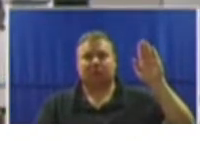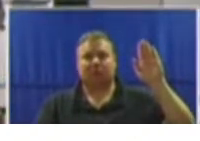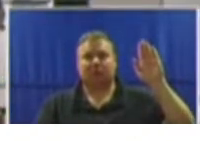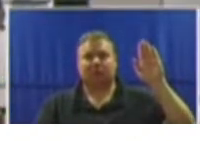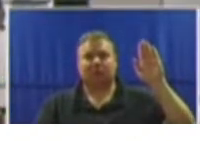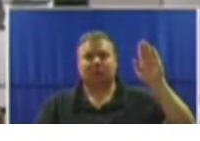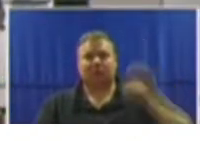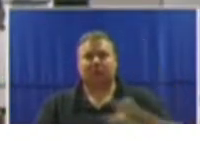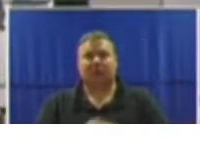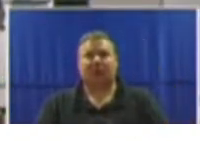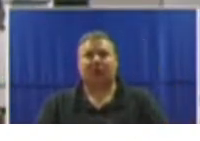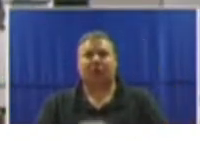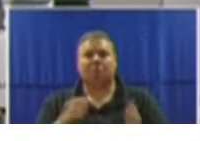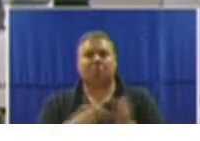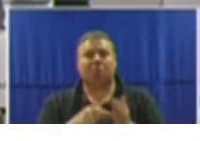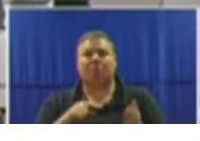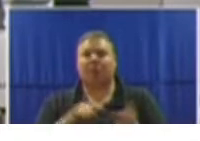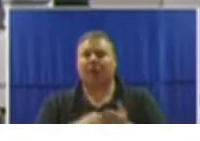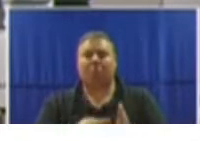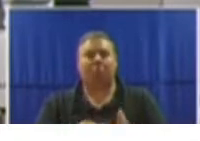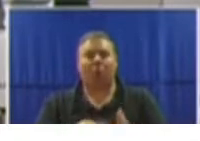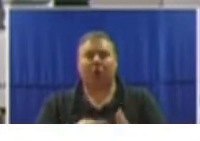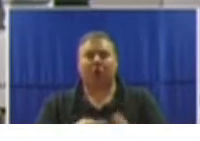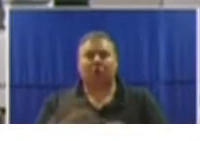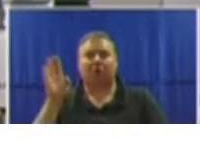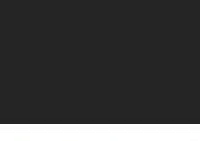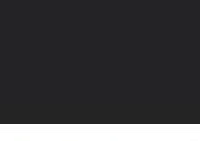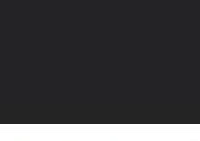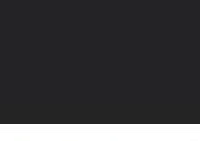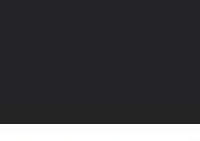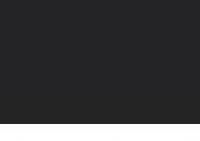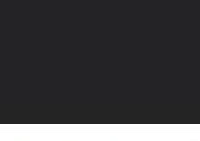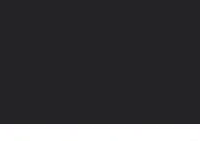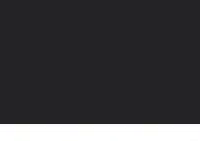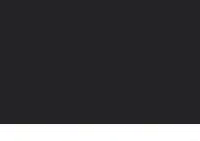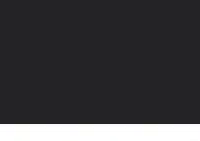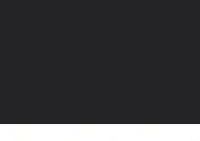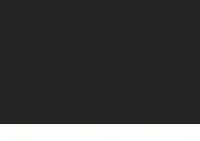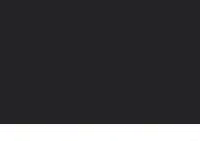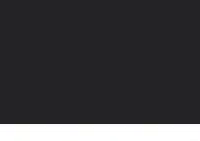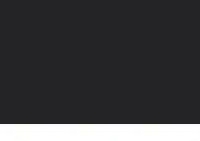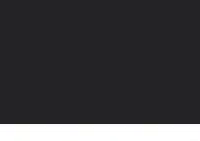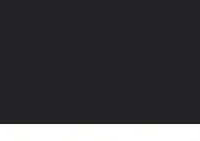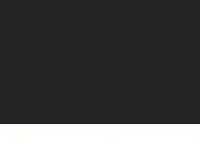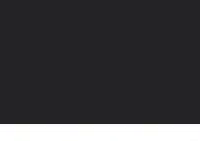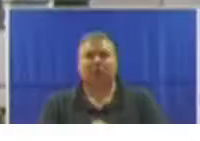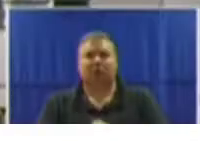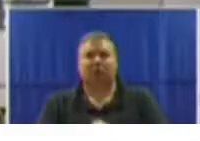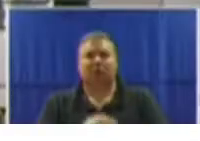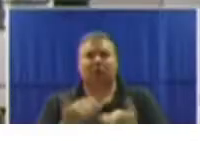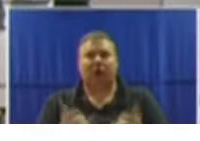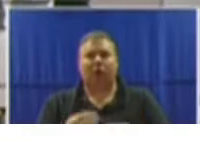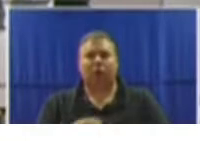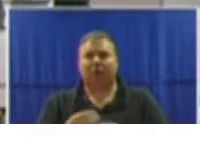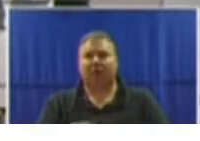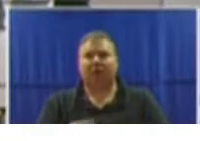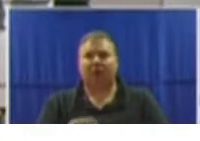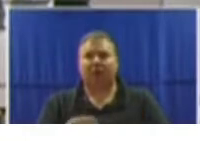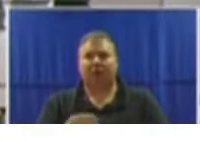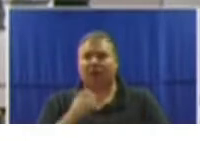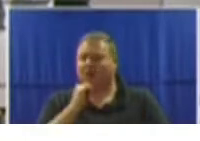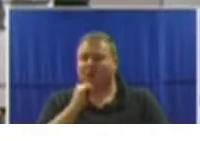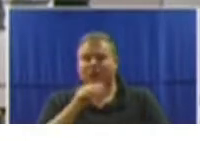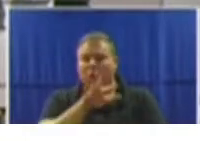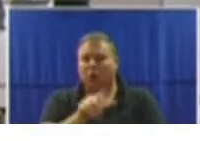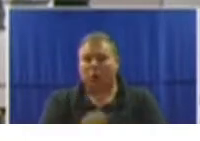I did not conclude, and you did not. So it baffles me that now you are moving on, whereas I did not